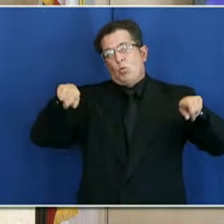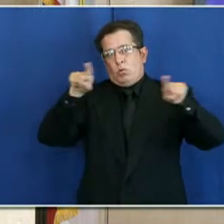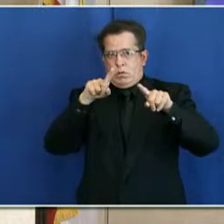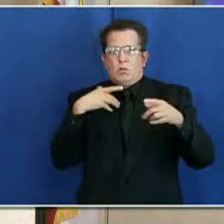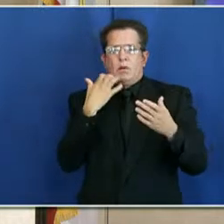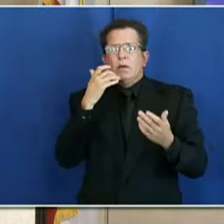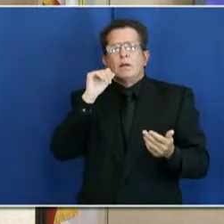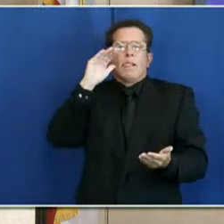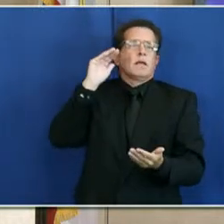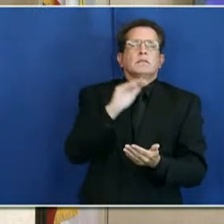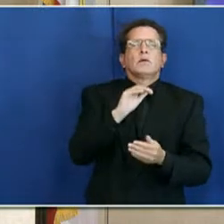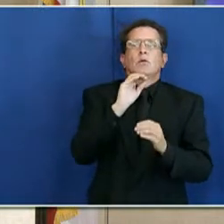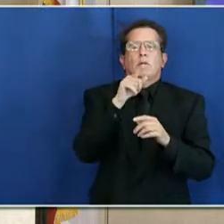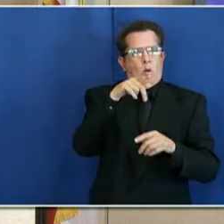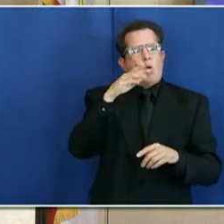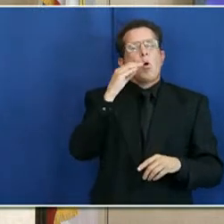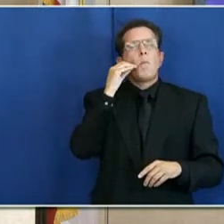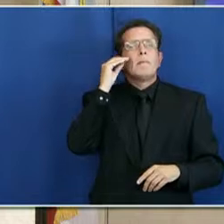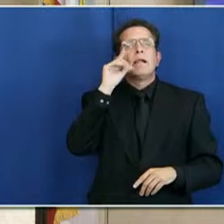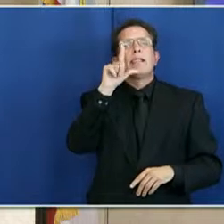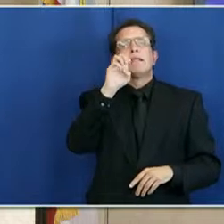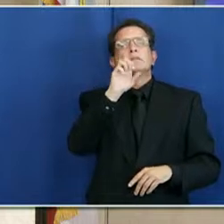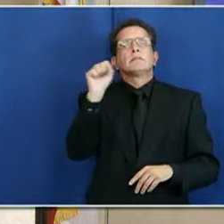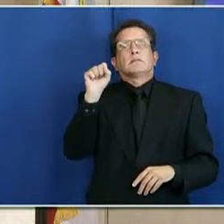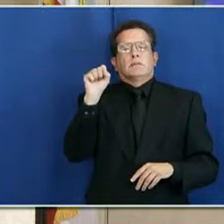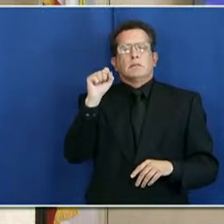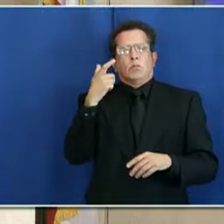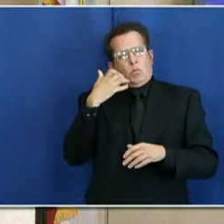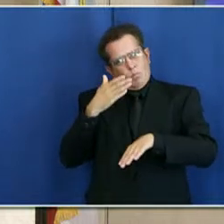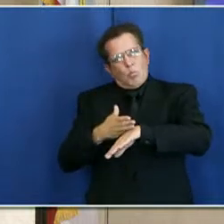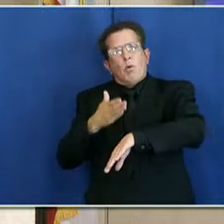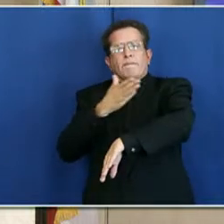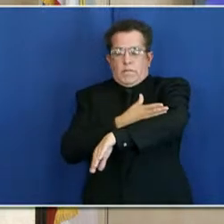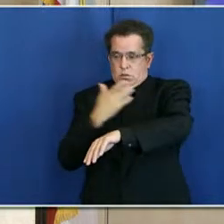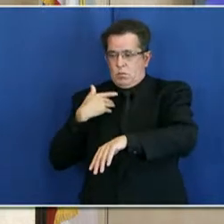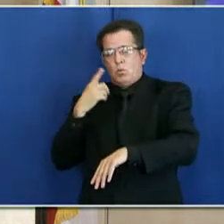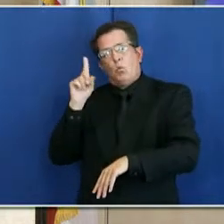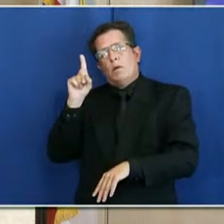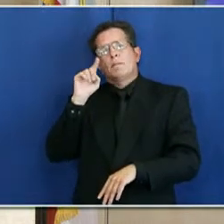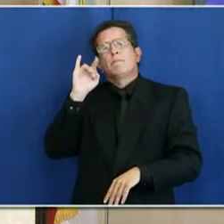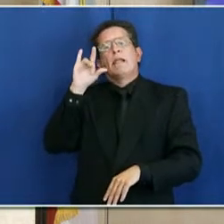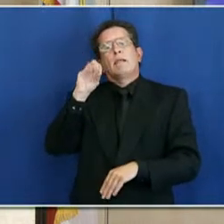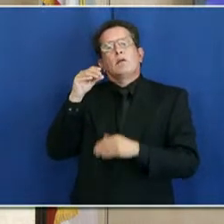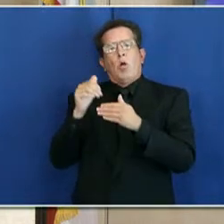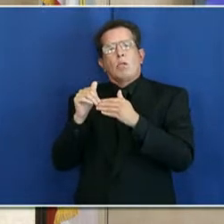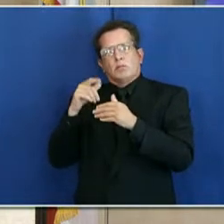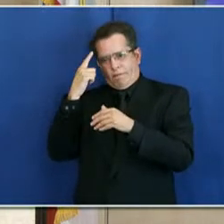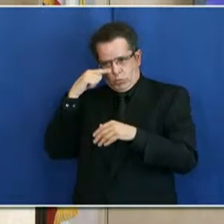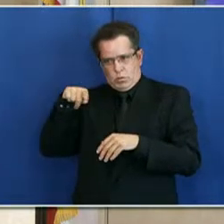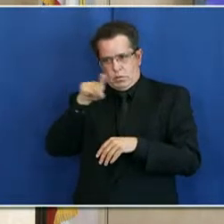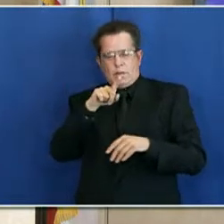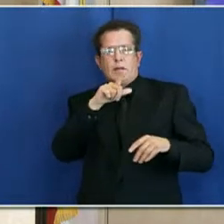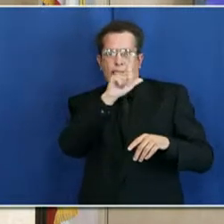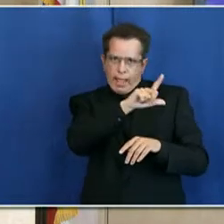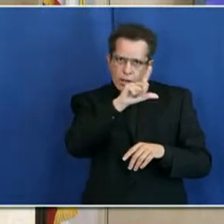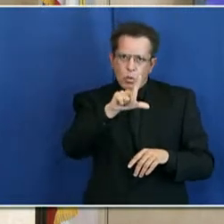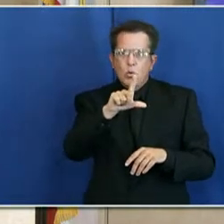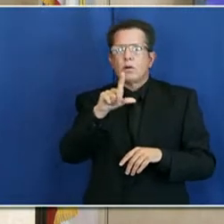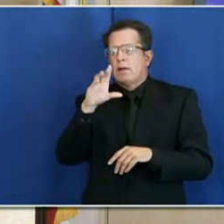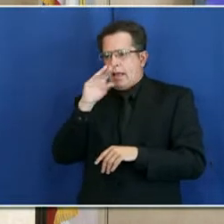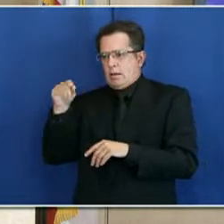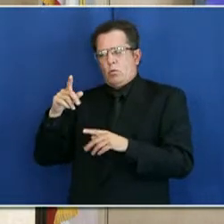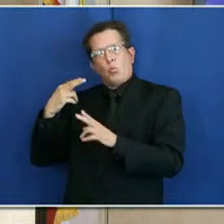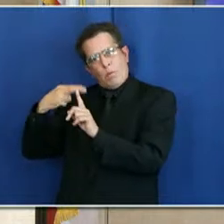more homelessness, so this program has also included $1 million for landlord-tenant counseling services to